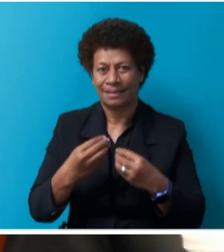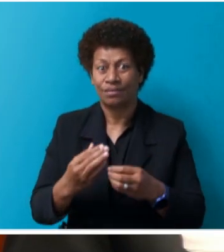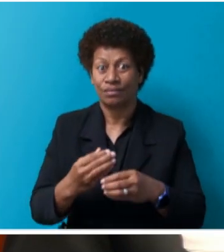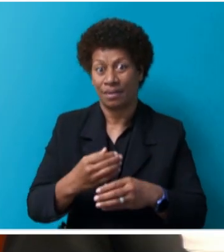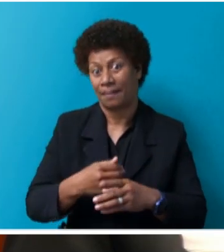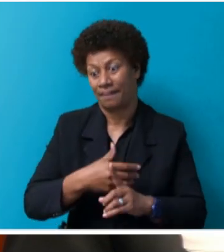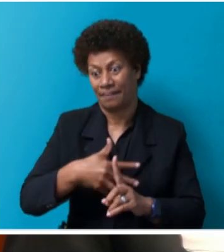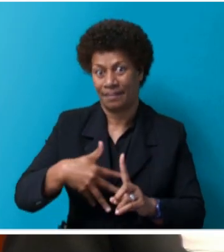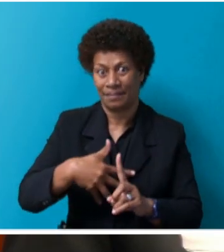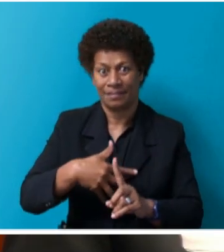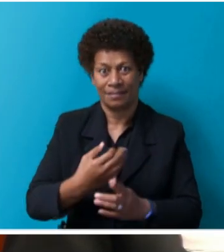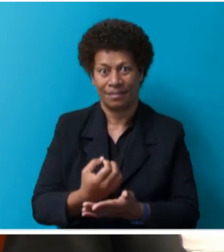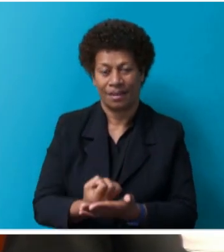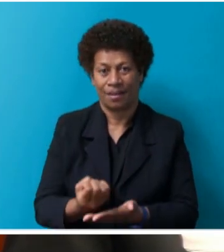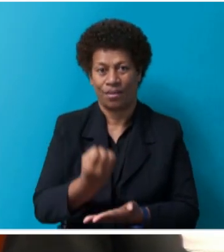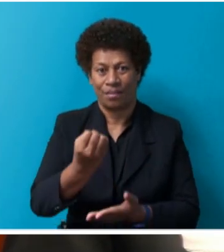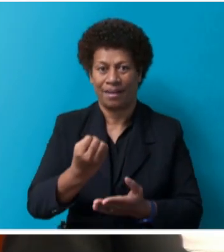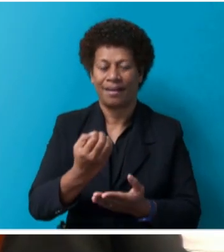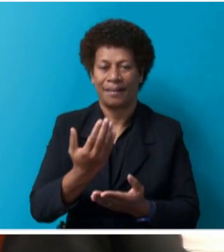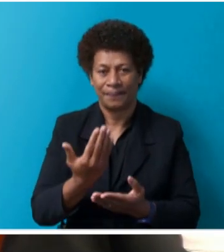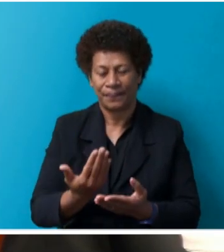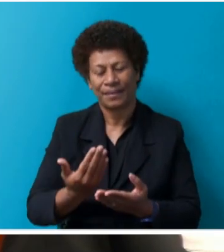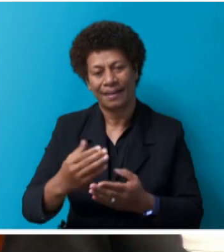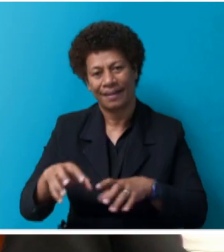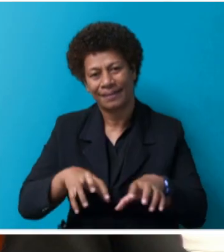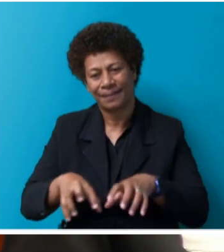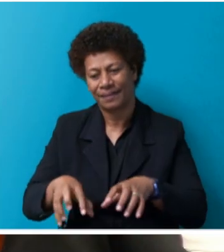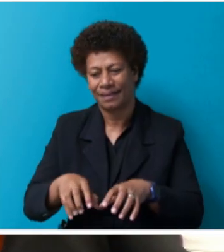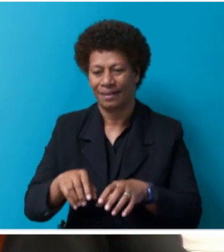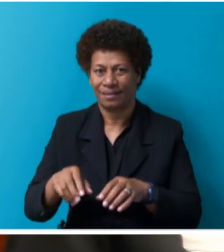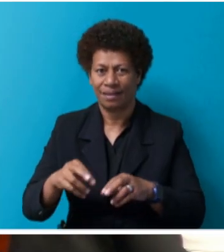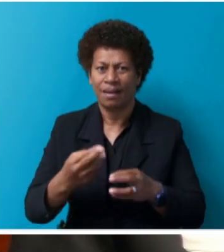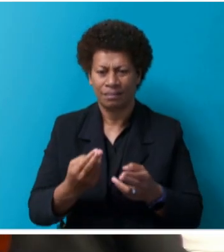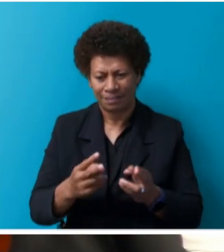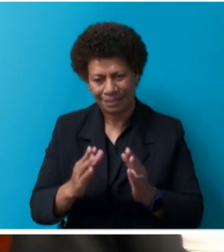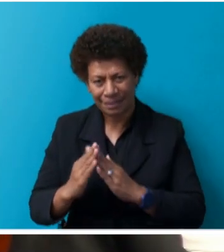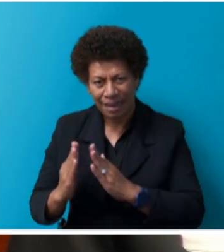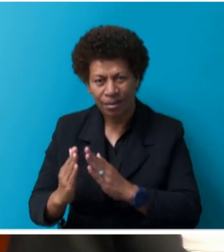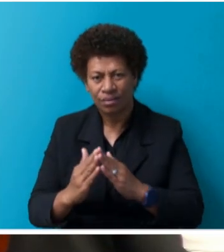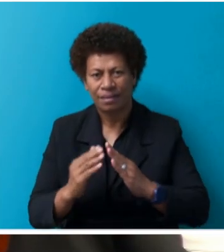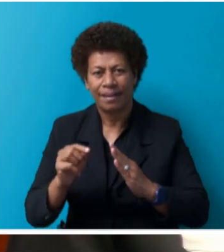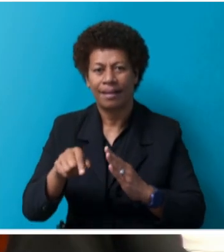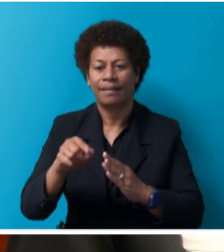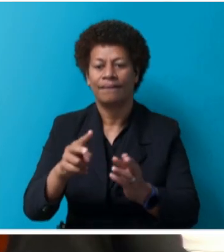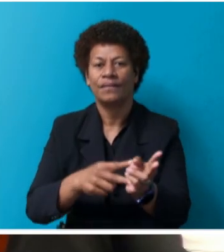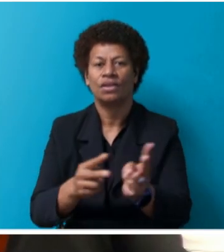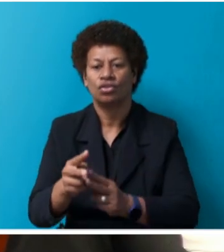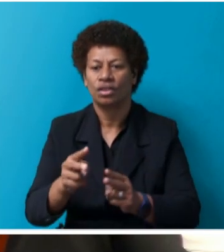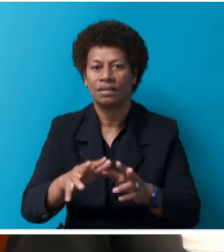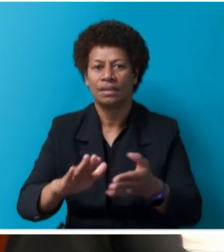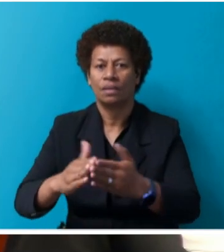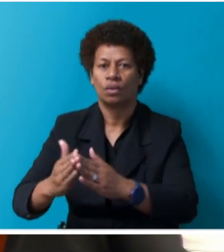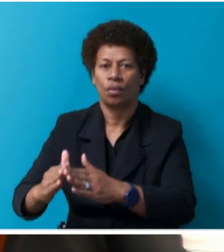Fiji's economic activity, particularly in rural and semi-urban areas. In agriculture and fisheries, women are